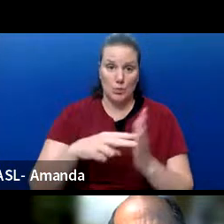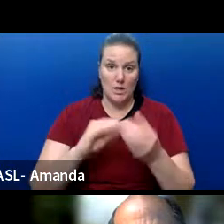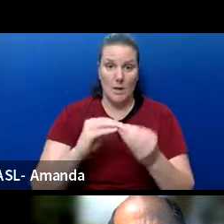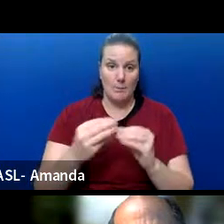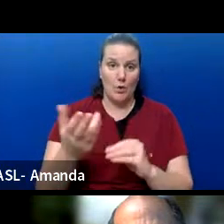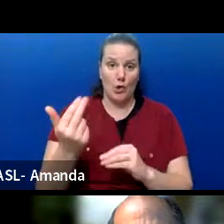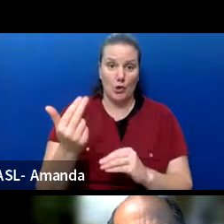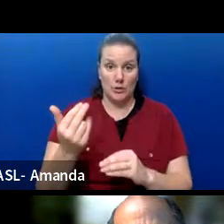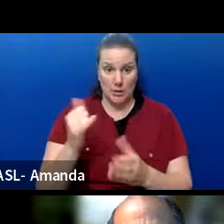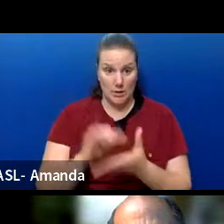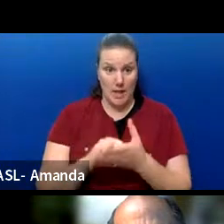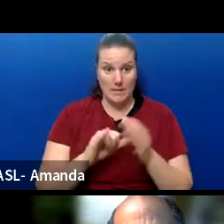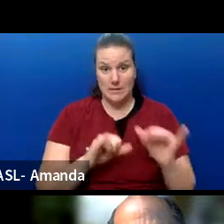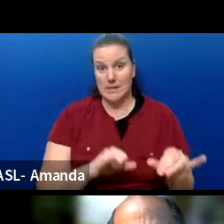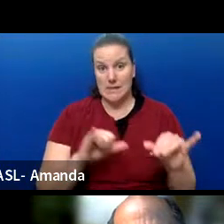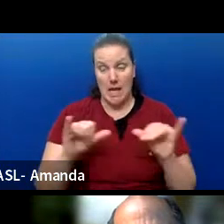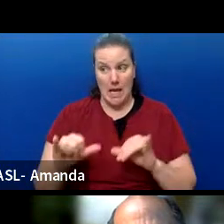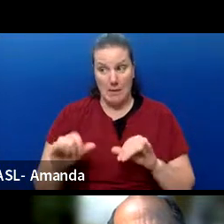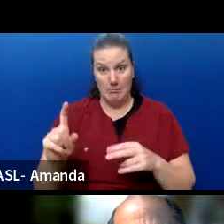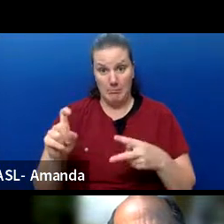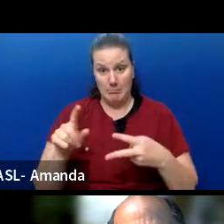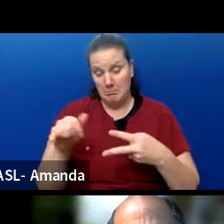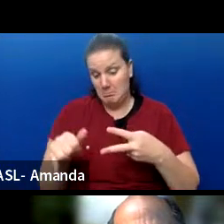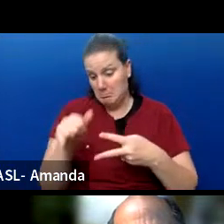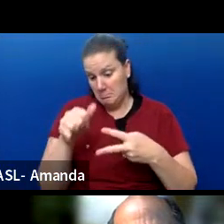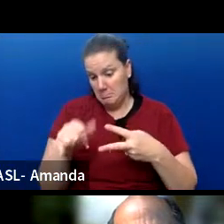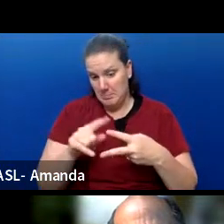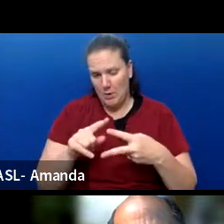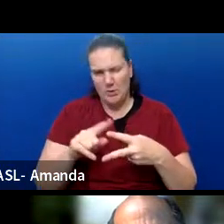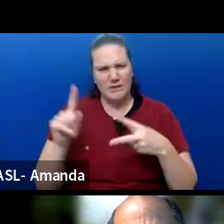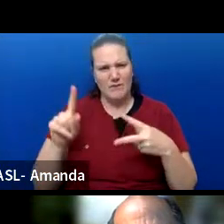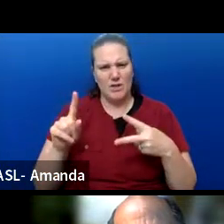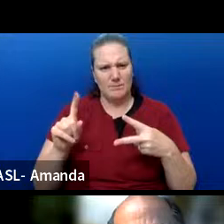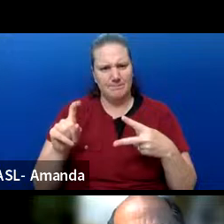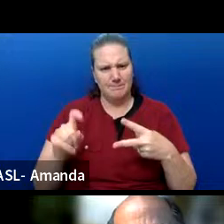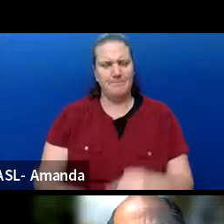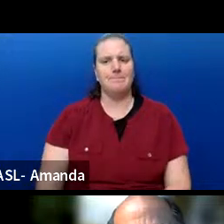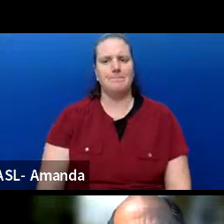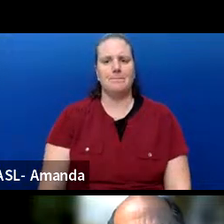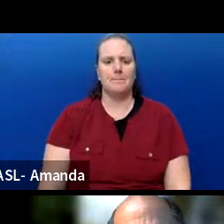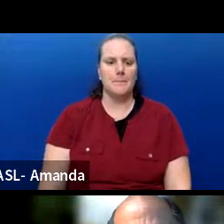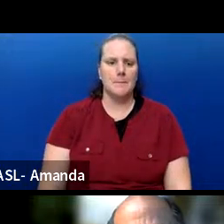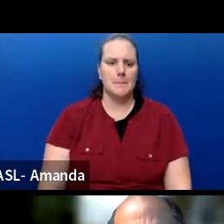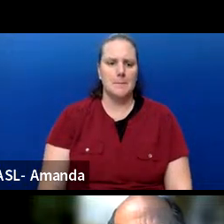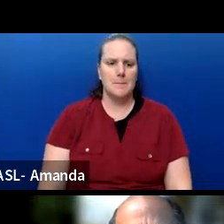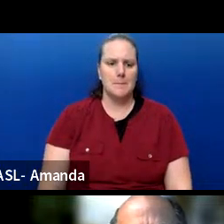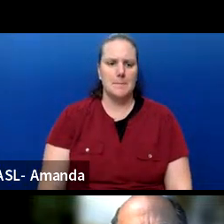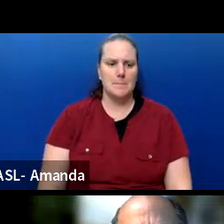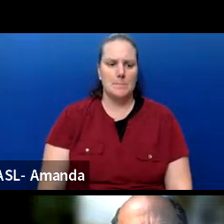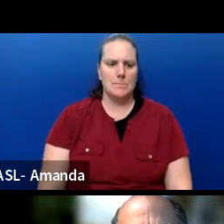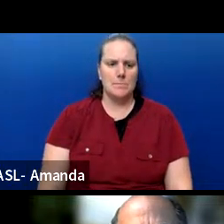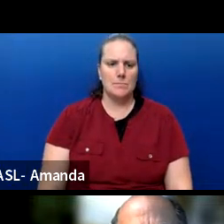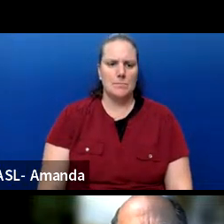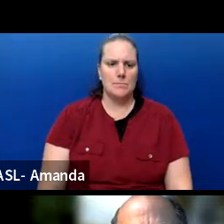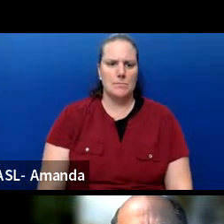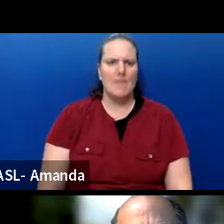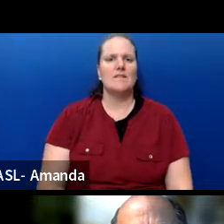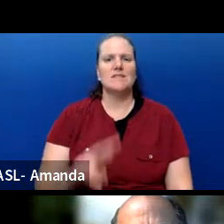those are the same or if we're talking about different things there. And then I have a second